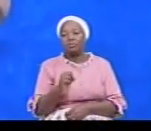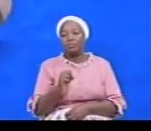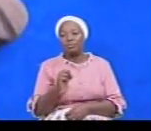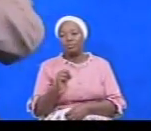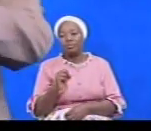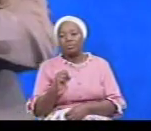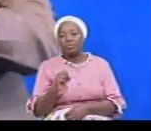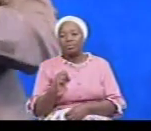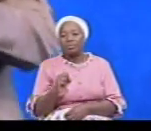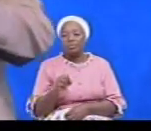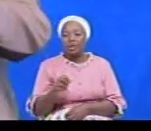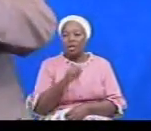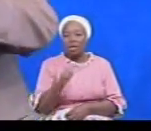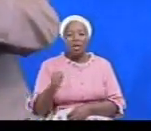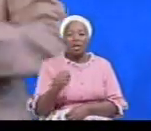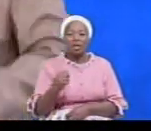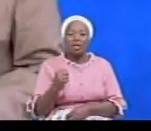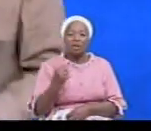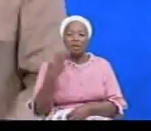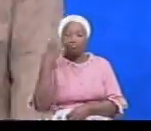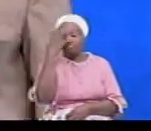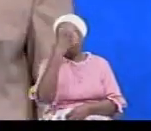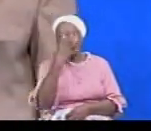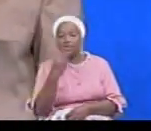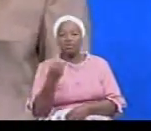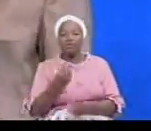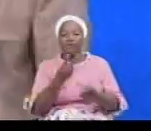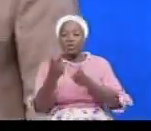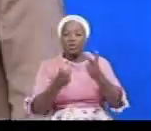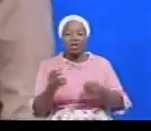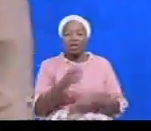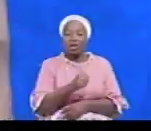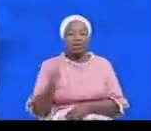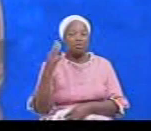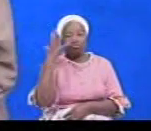A glorious visitation, a glorious redemption.